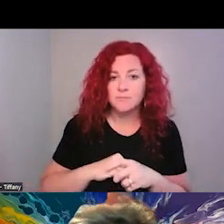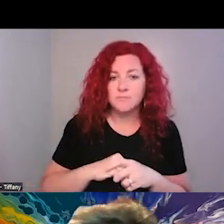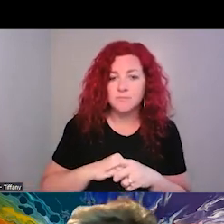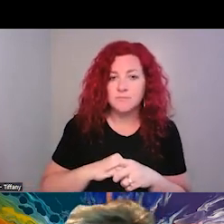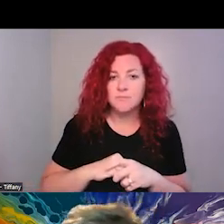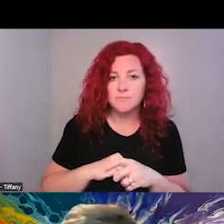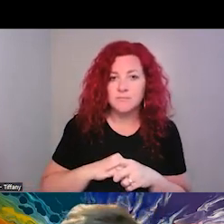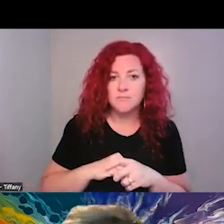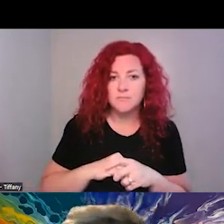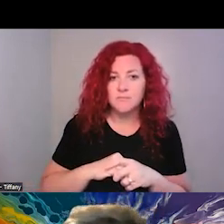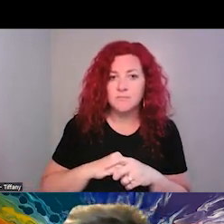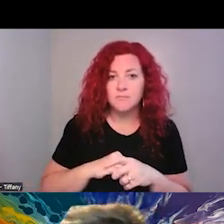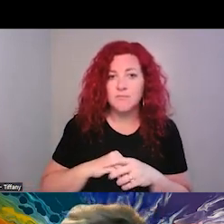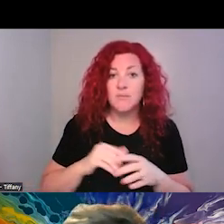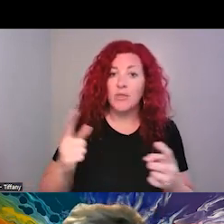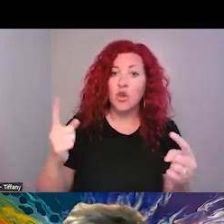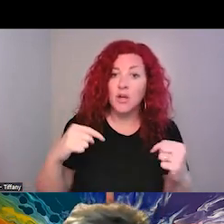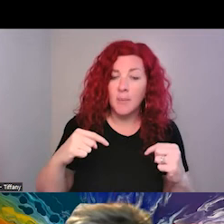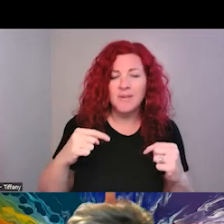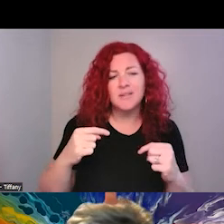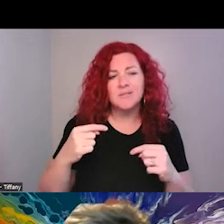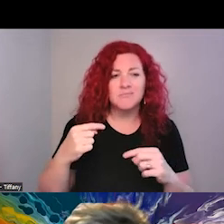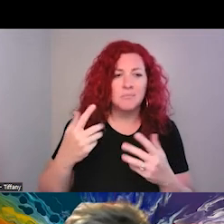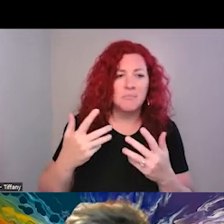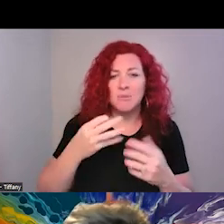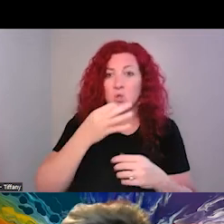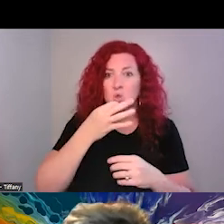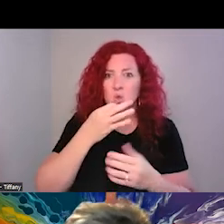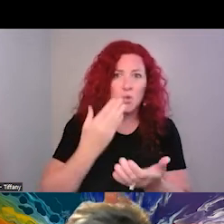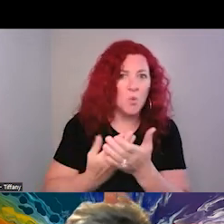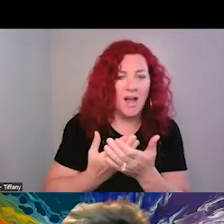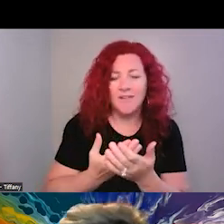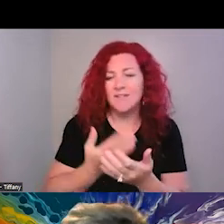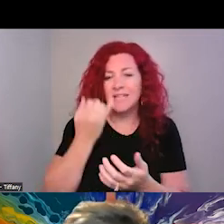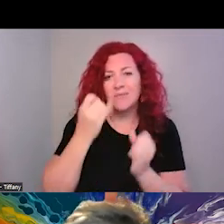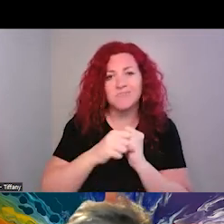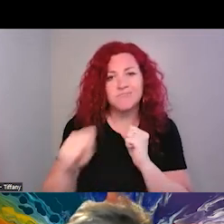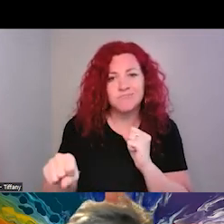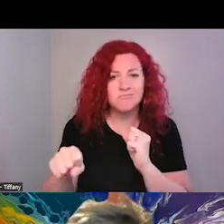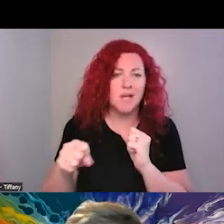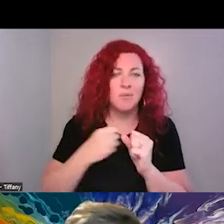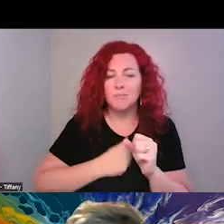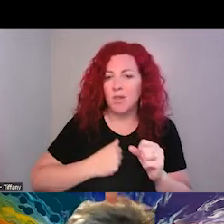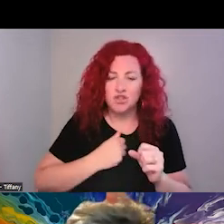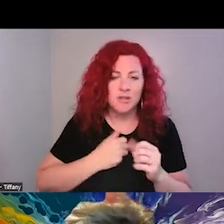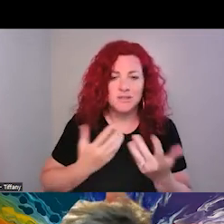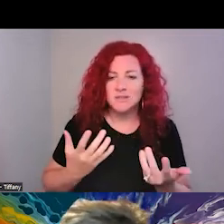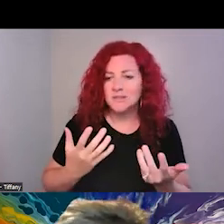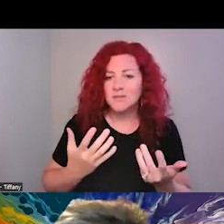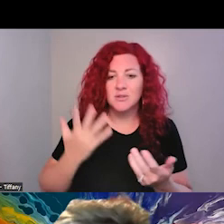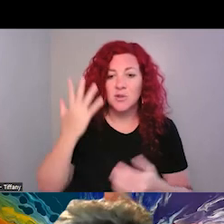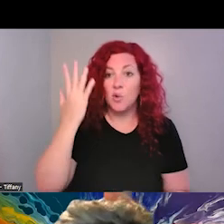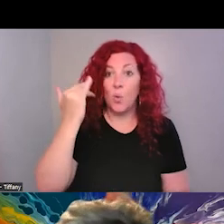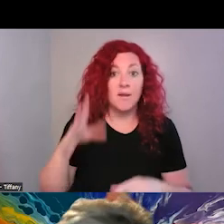they're coming over the next couple months. So apologies for things that take a little longer than we would like. That is a result of the